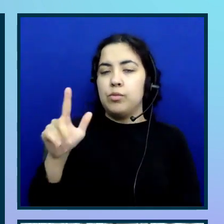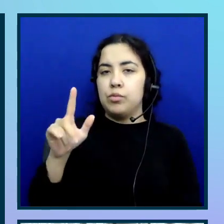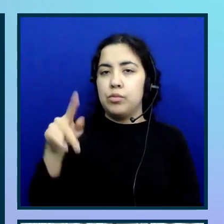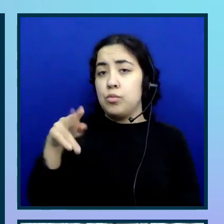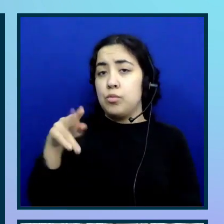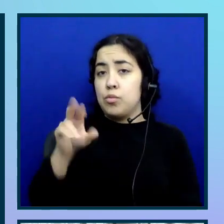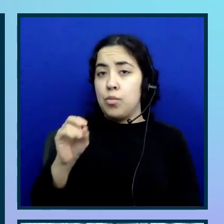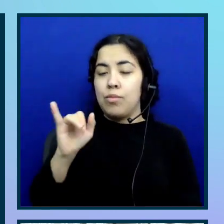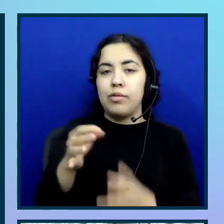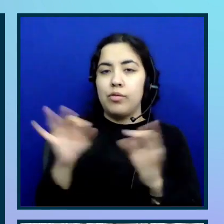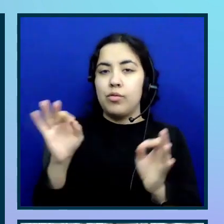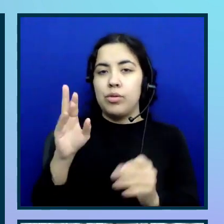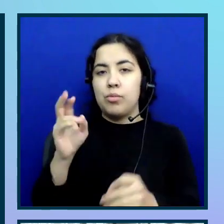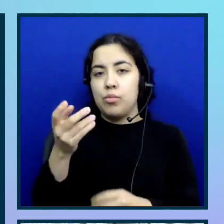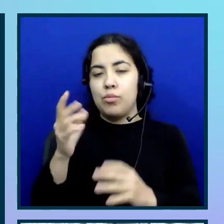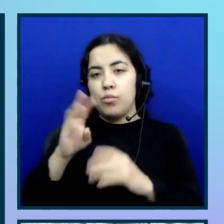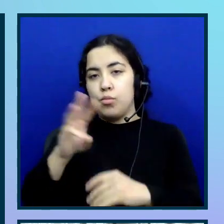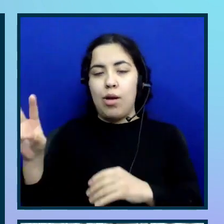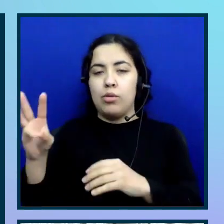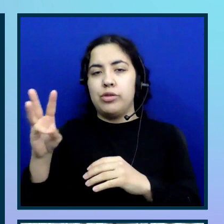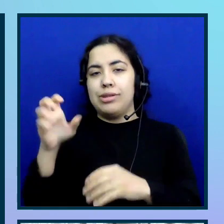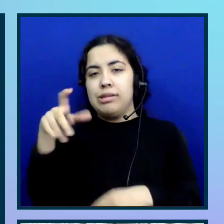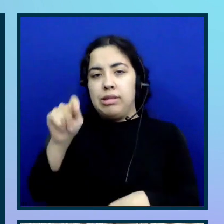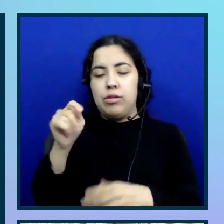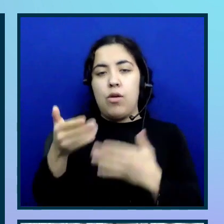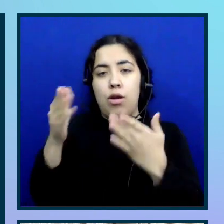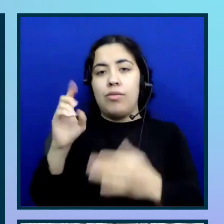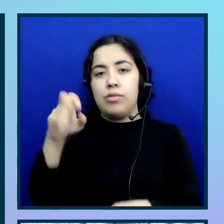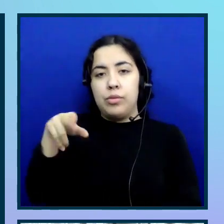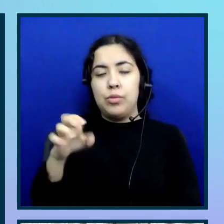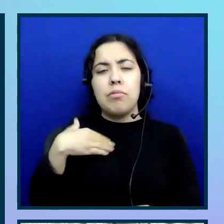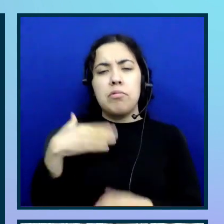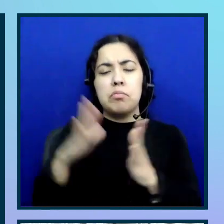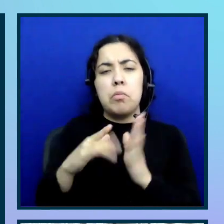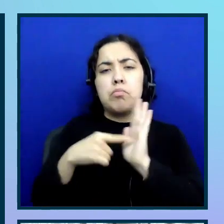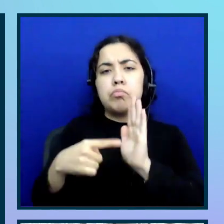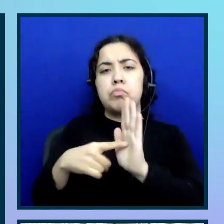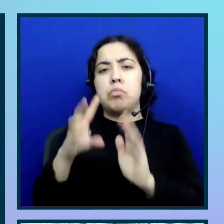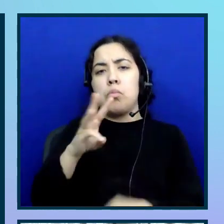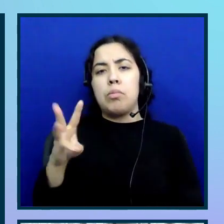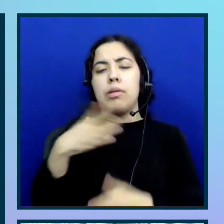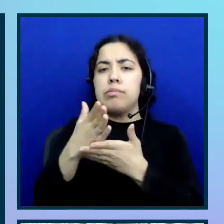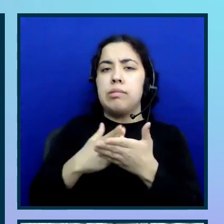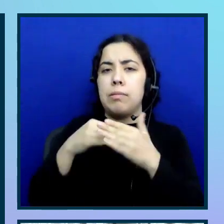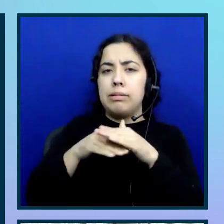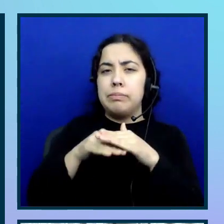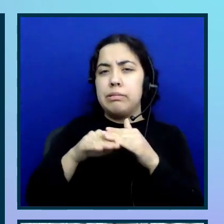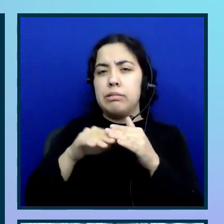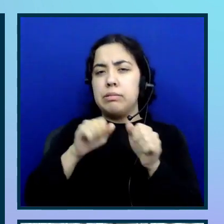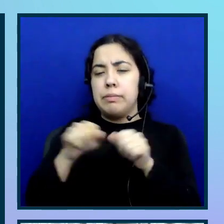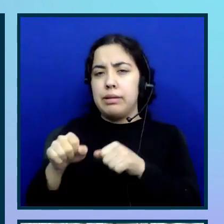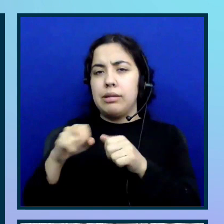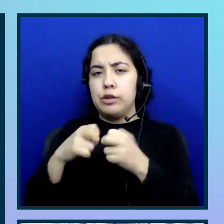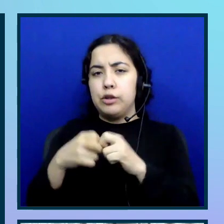browser extension offered by Deque. We have a little bit of a demo website that has some accessibility issues